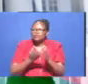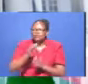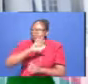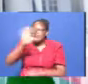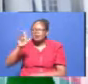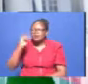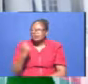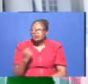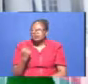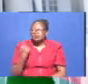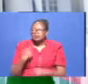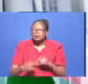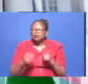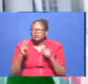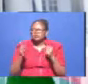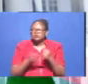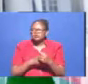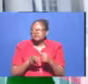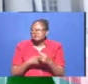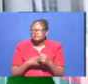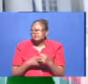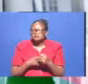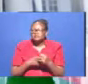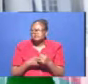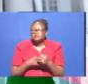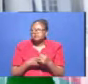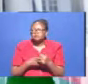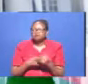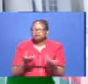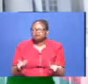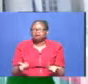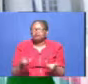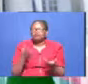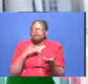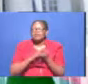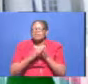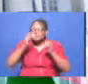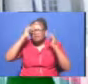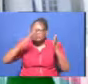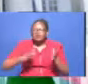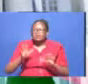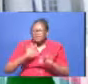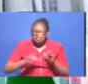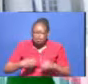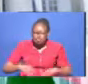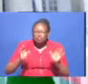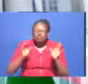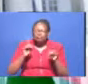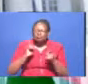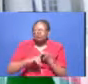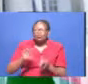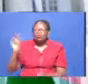In 2017, Karua unsuccessfully sought to be the governor of Kirinyaga, losing to Anwa Igoro.